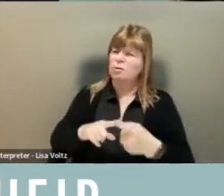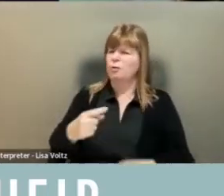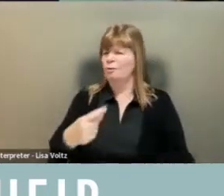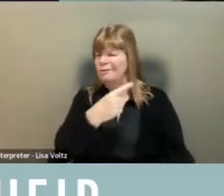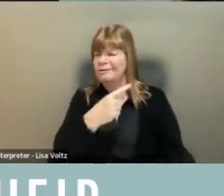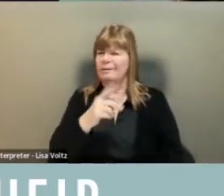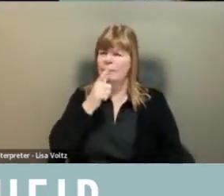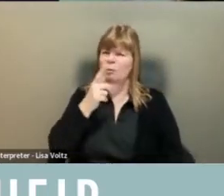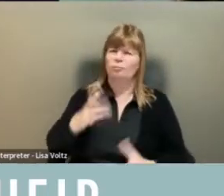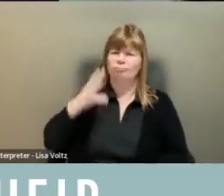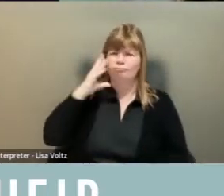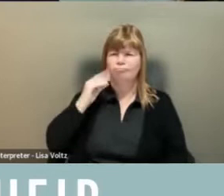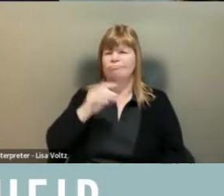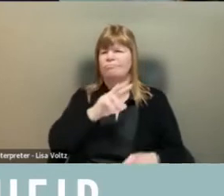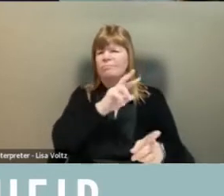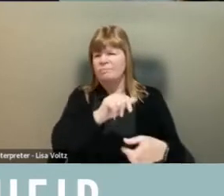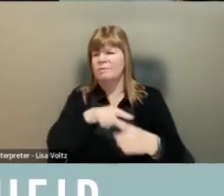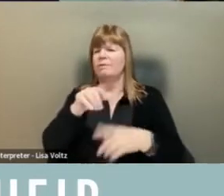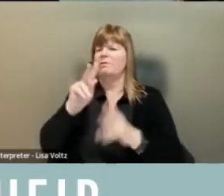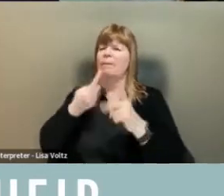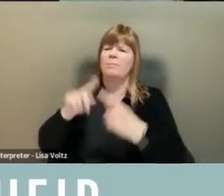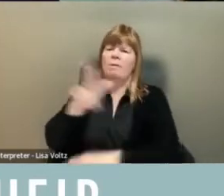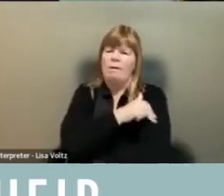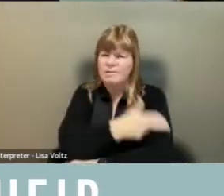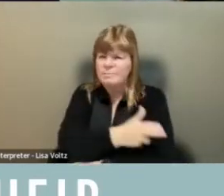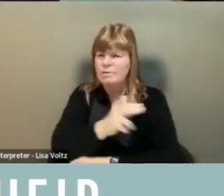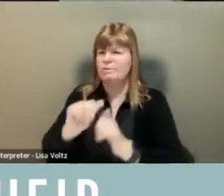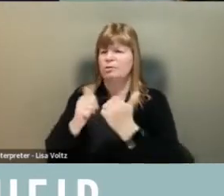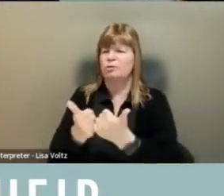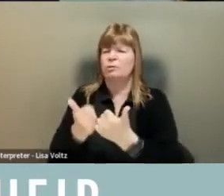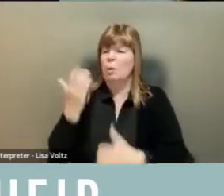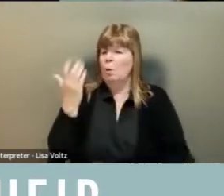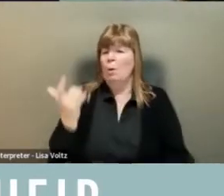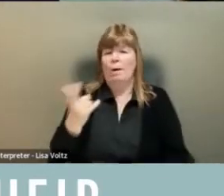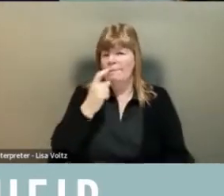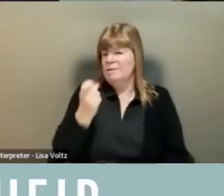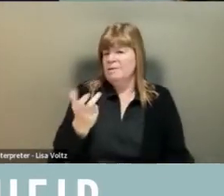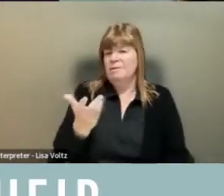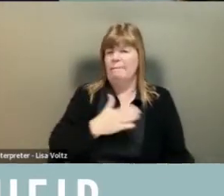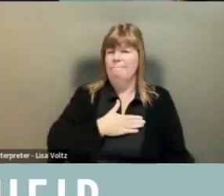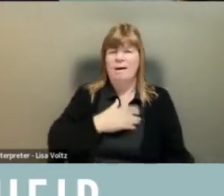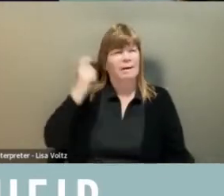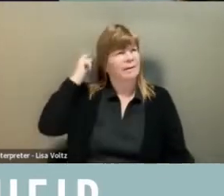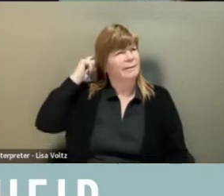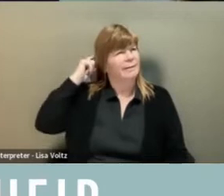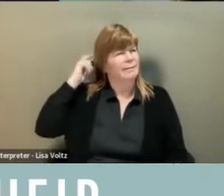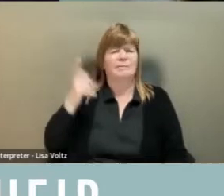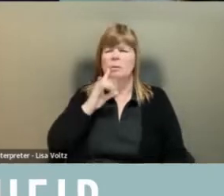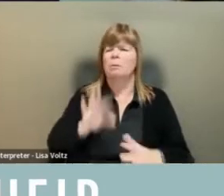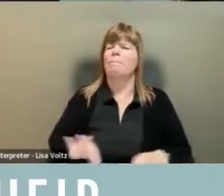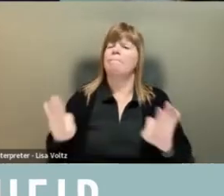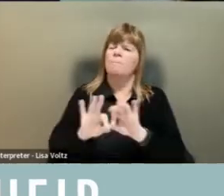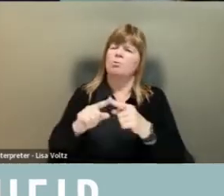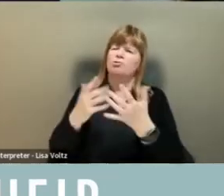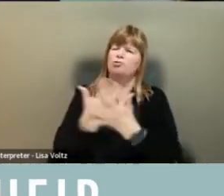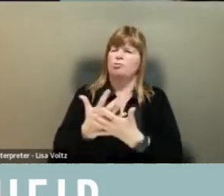veteran folks, and you need to talk to the hospital association. Because honestly, in my mind, it is so important to screen for